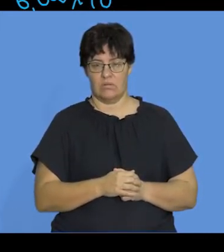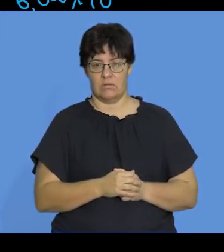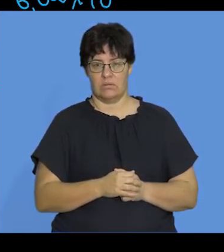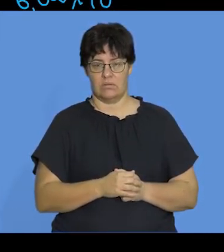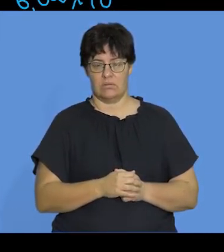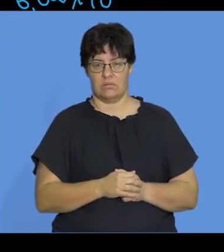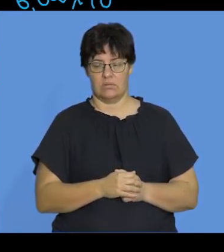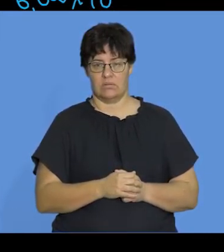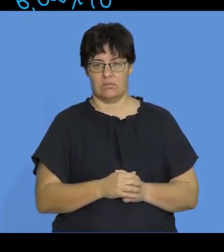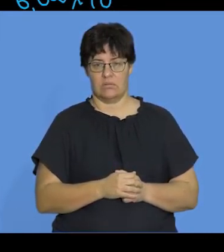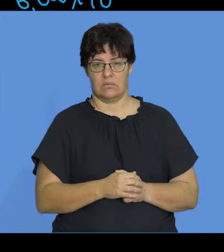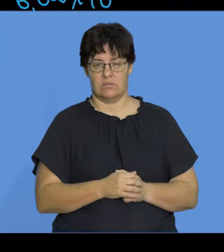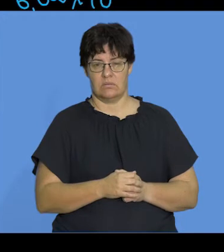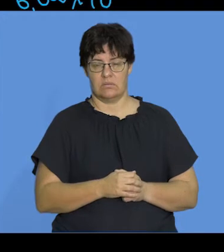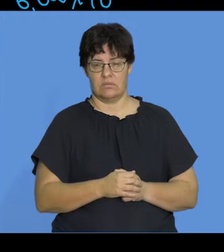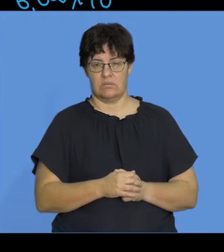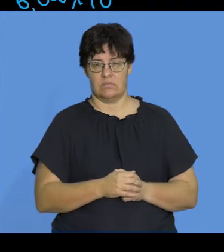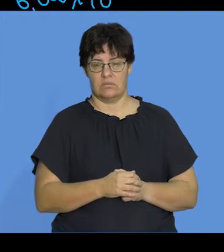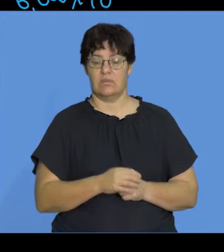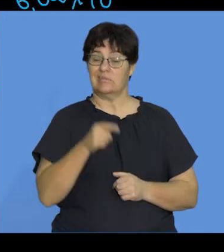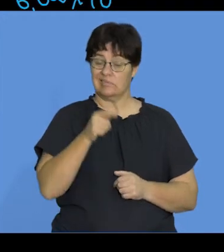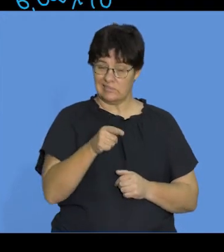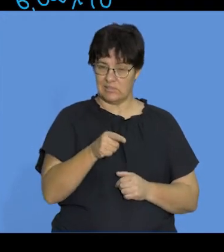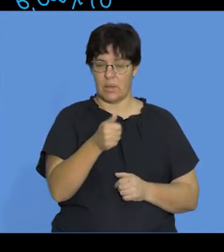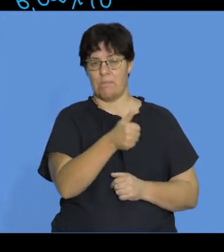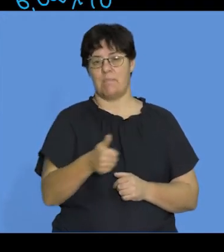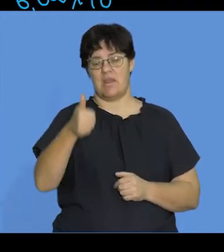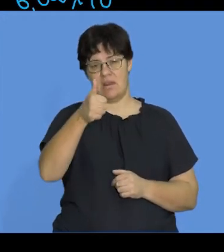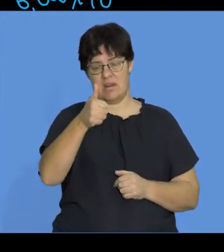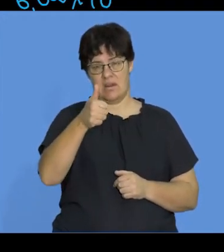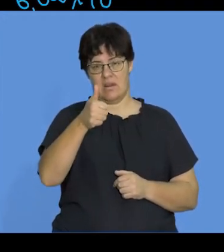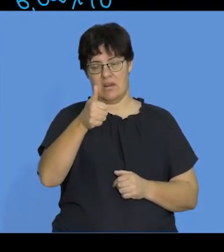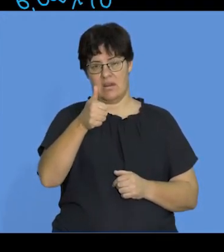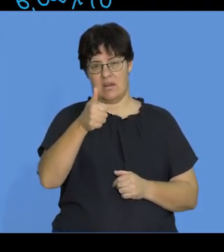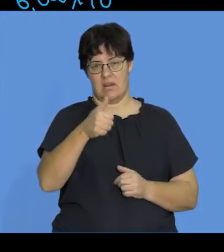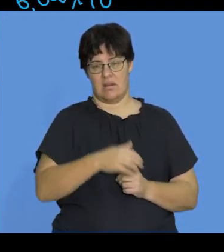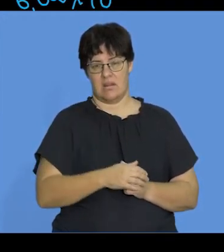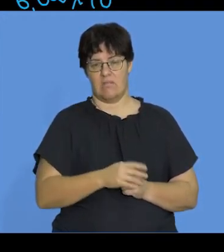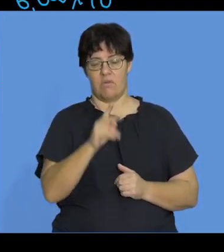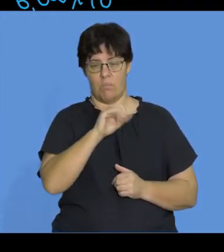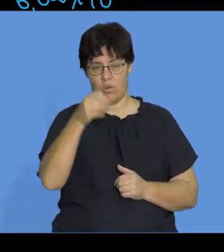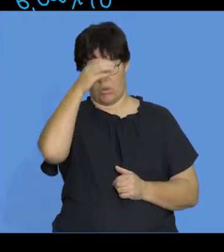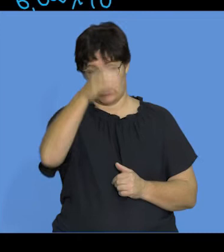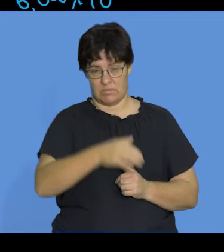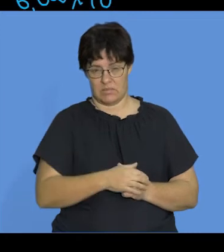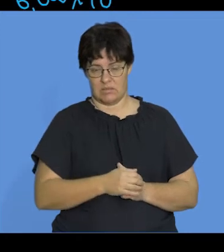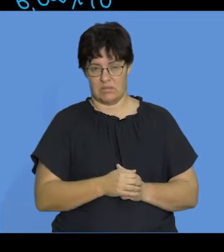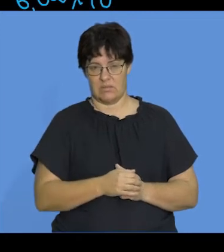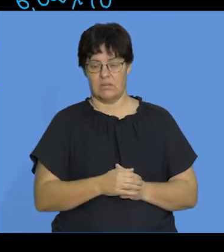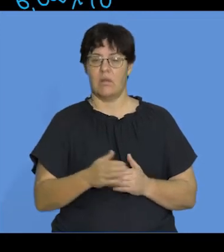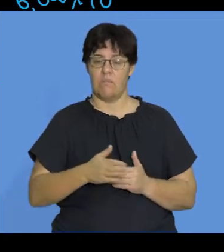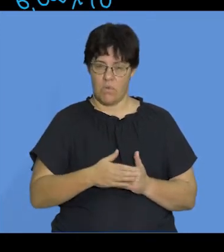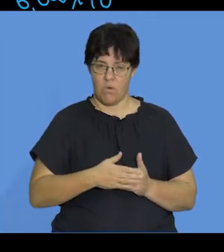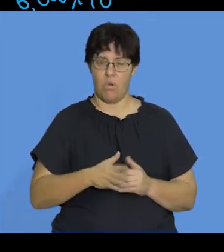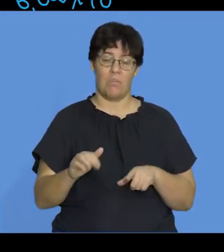now, we just want to try and say, okay, these are the main things, you know, in terms of the mole